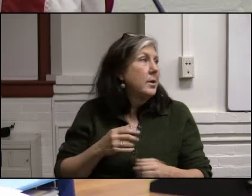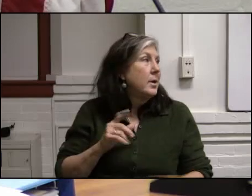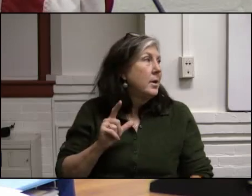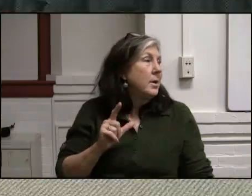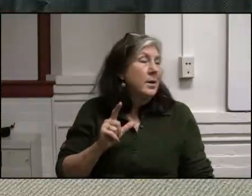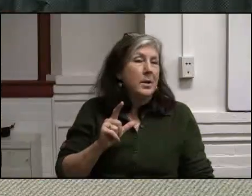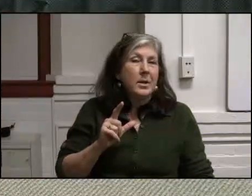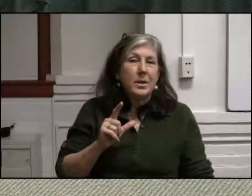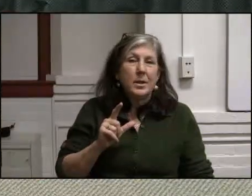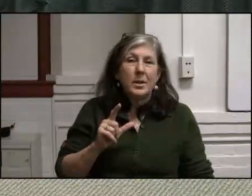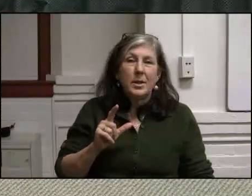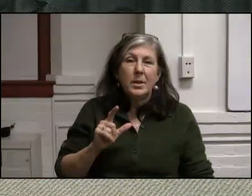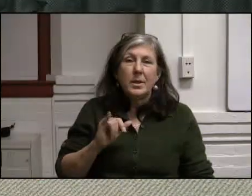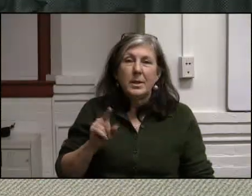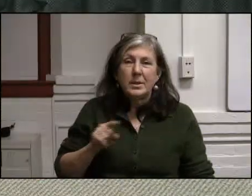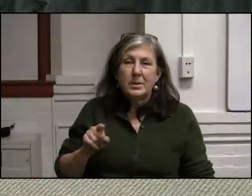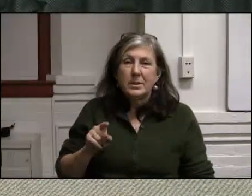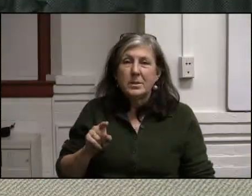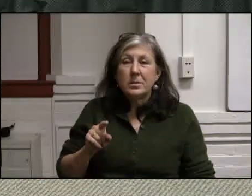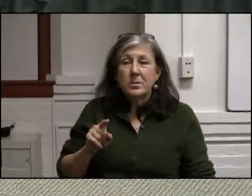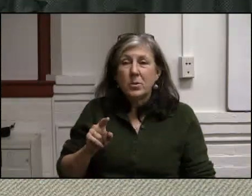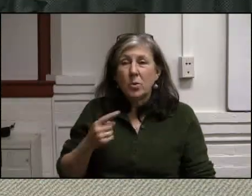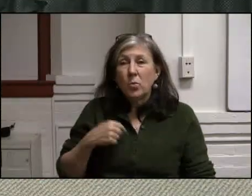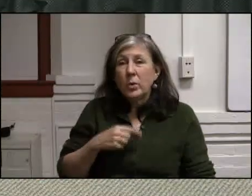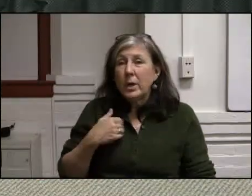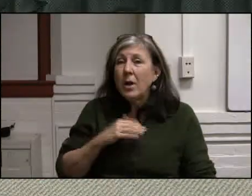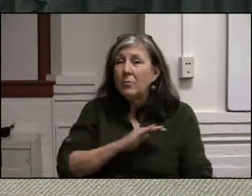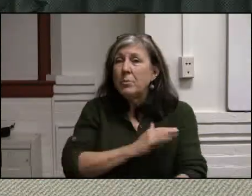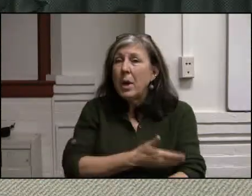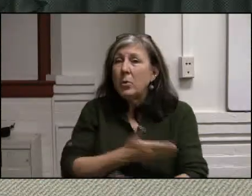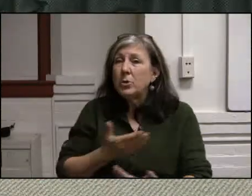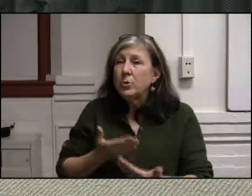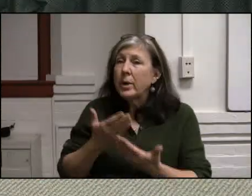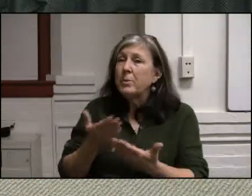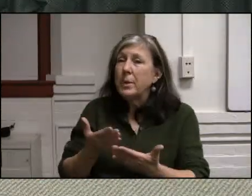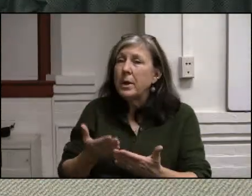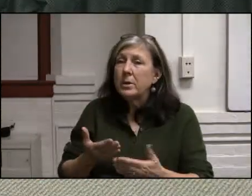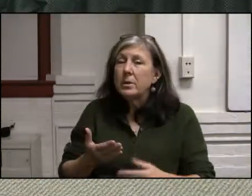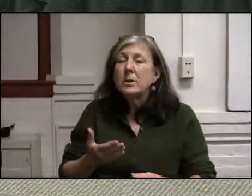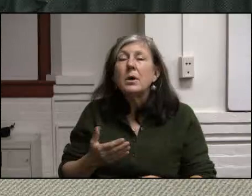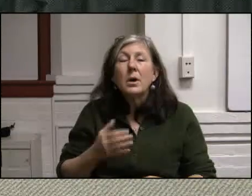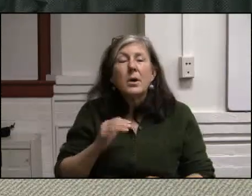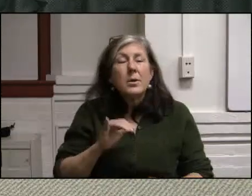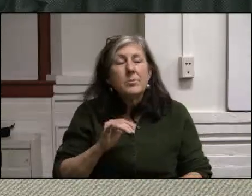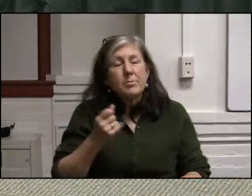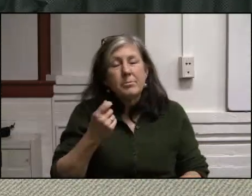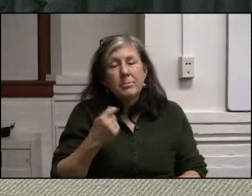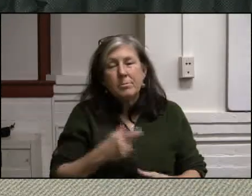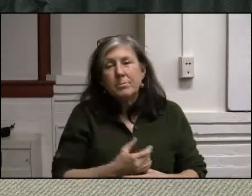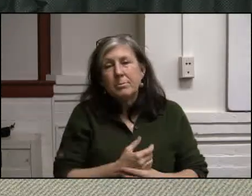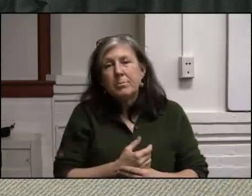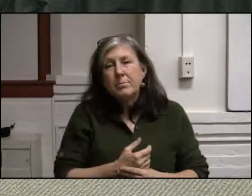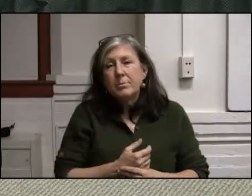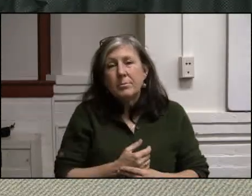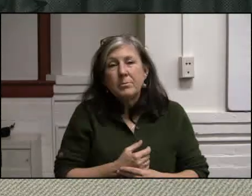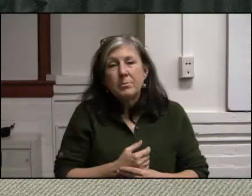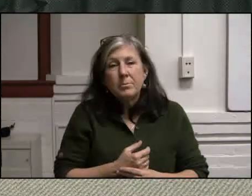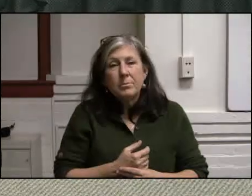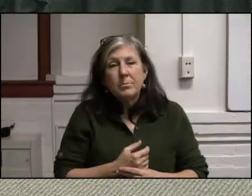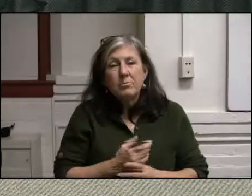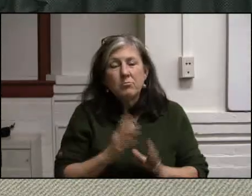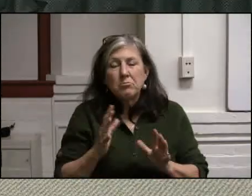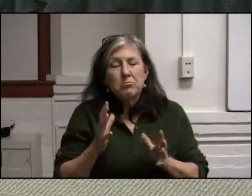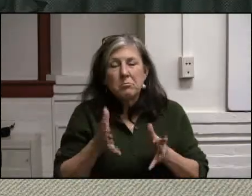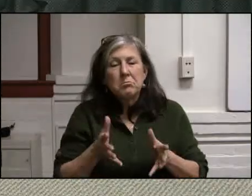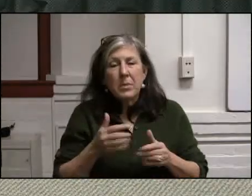give, we do have the power to recommend. Otherwise, yeah. Yeah, I'm suggesting that we just leave it as